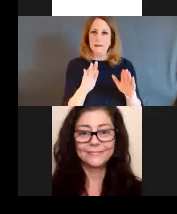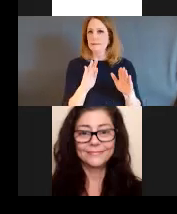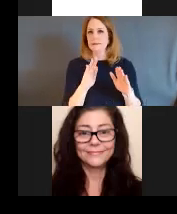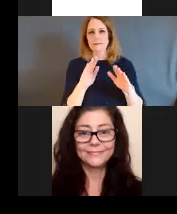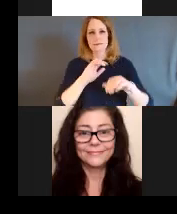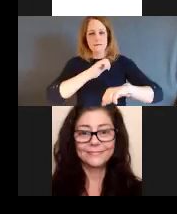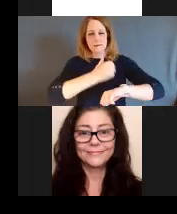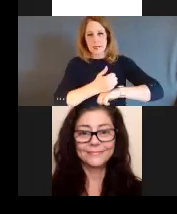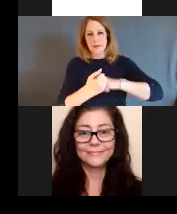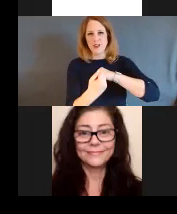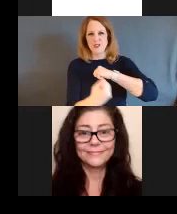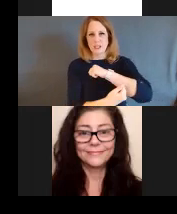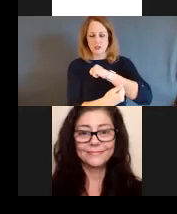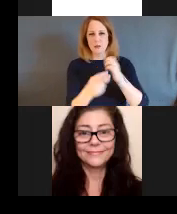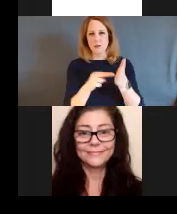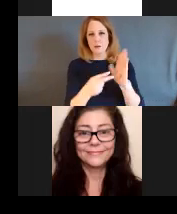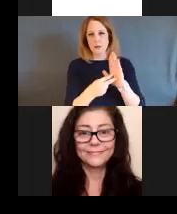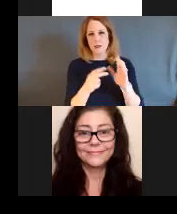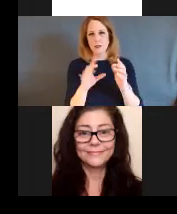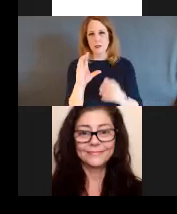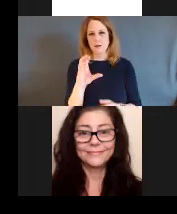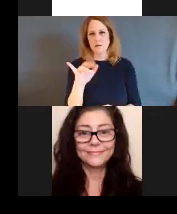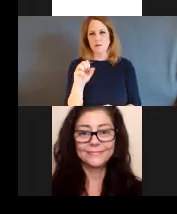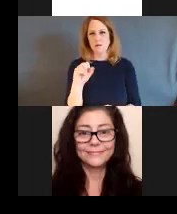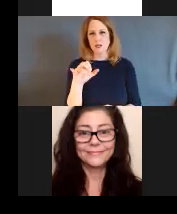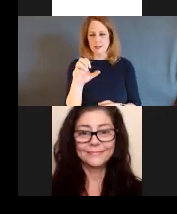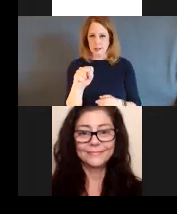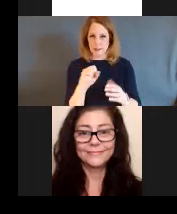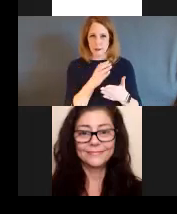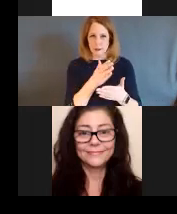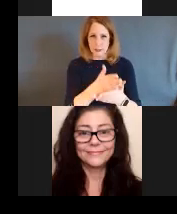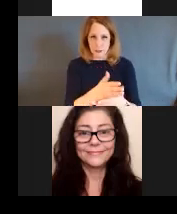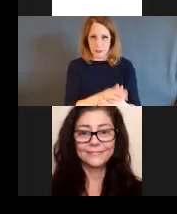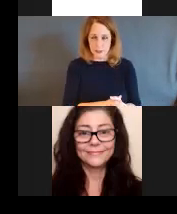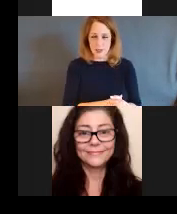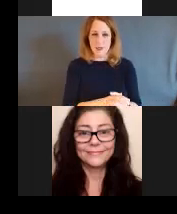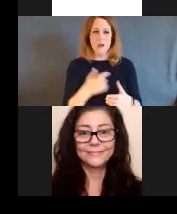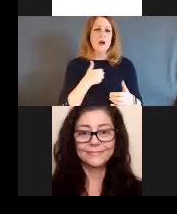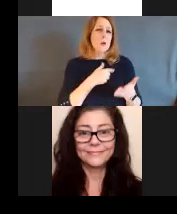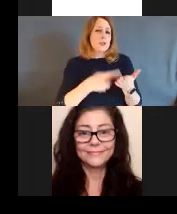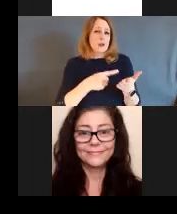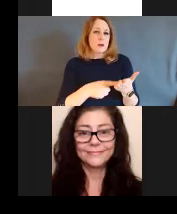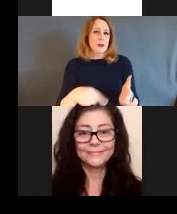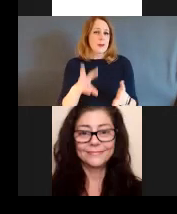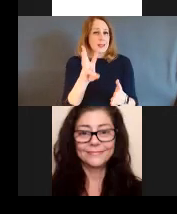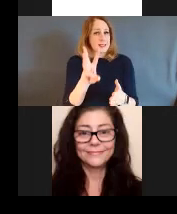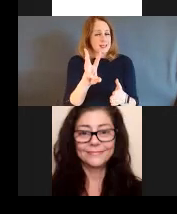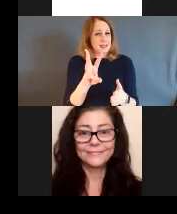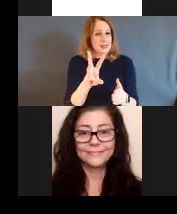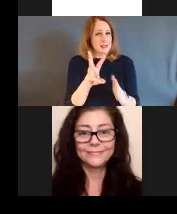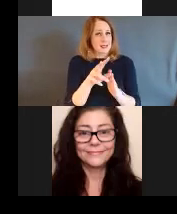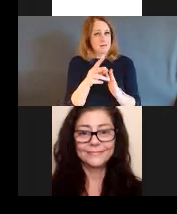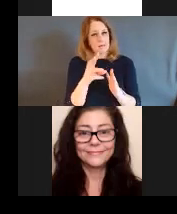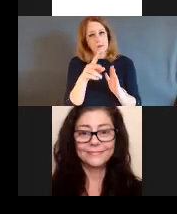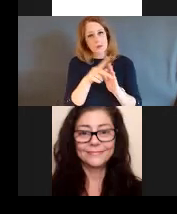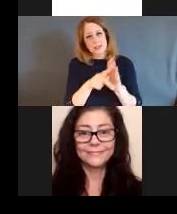crisis intervention. And though we really talk about it as a group of 6 principles, guidelines,